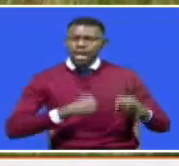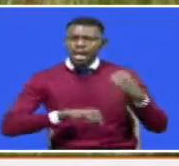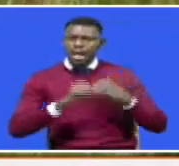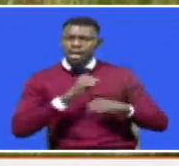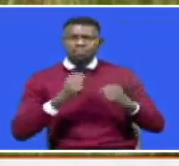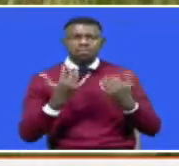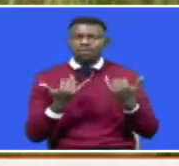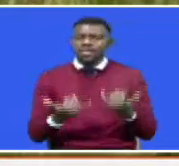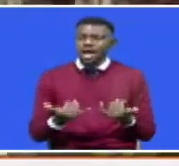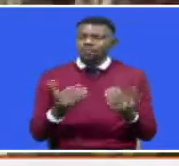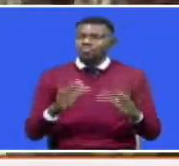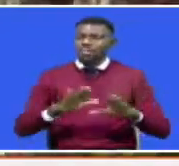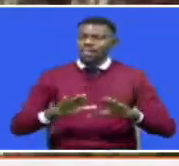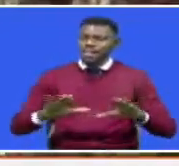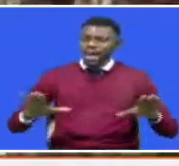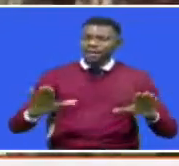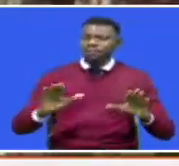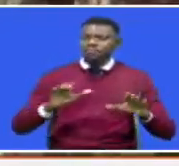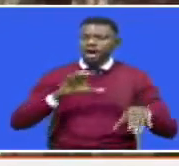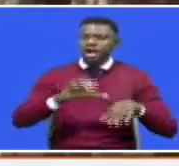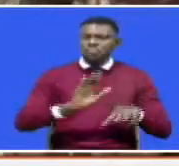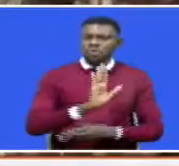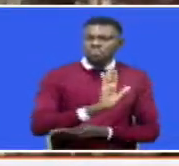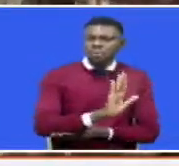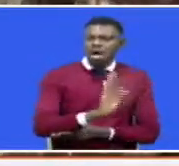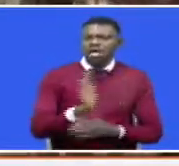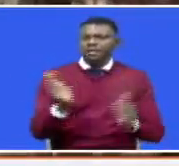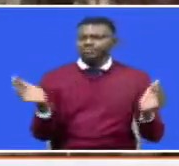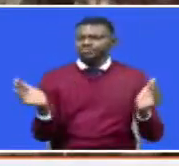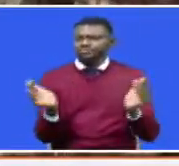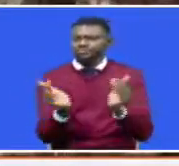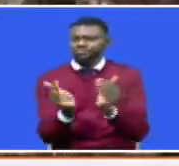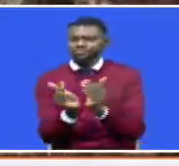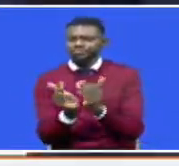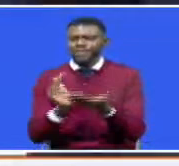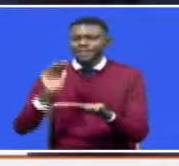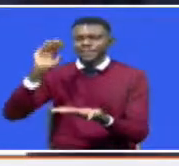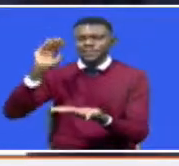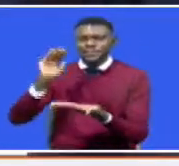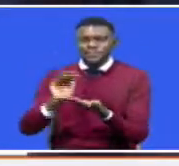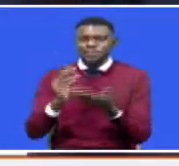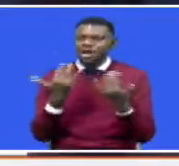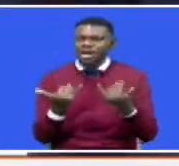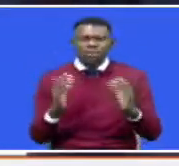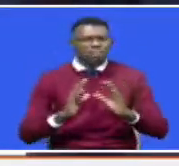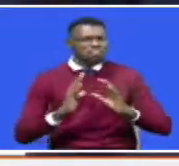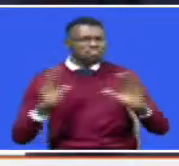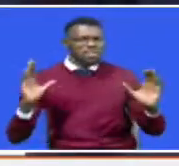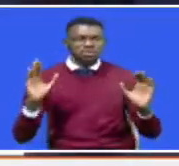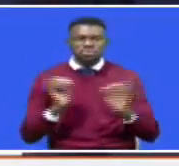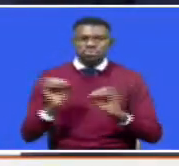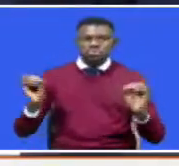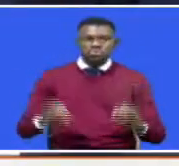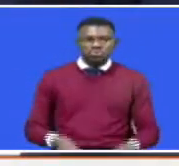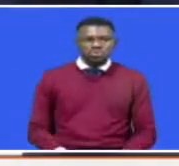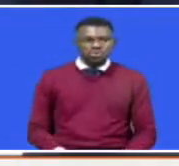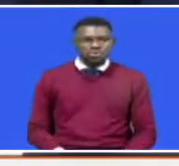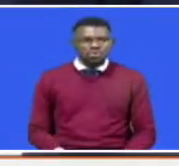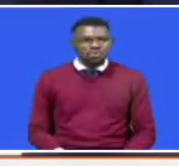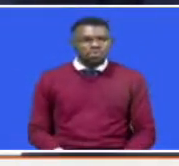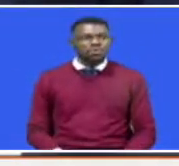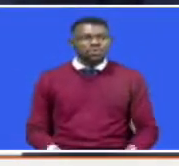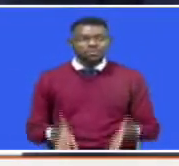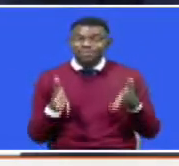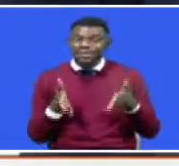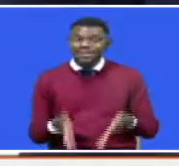into the wildlife corridors, reducing the once vast wild ecosystem. The migratory corridors that are